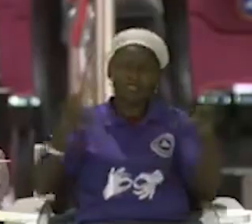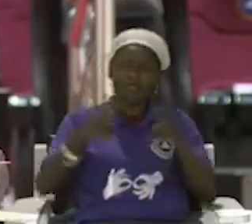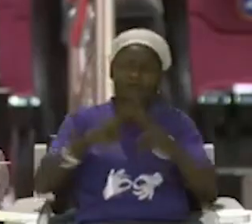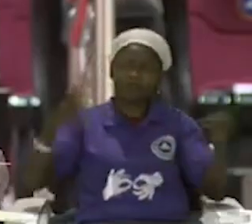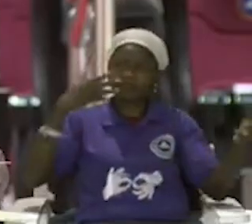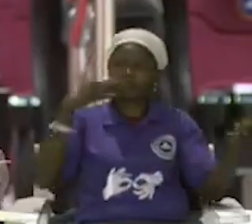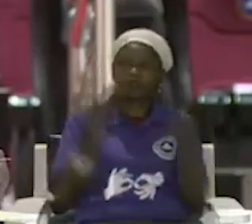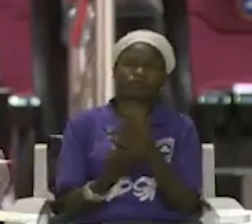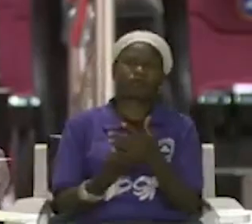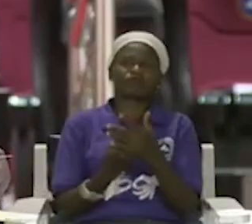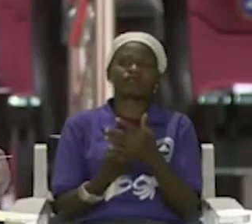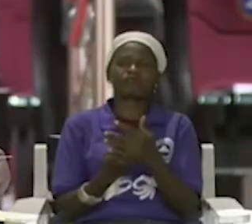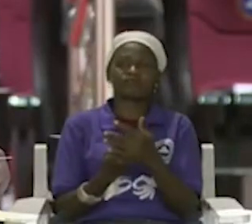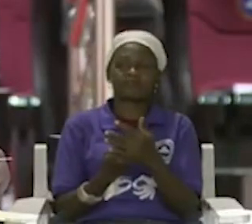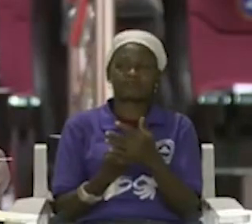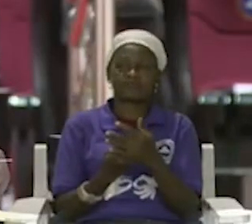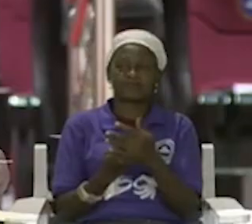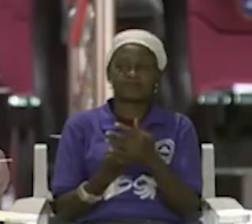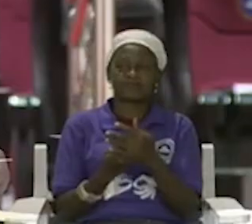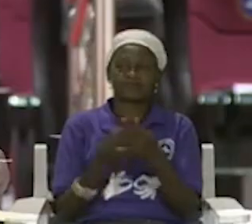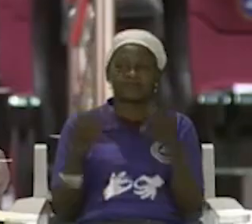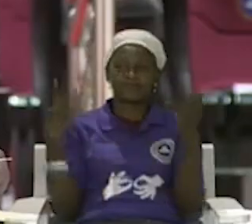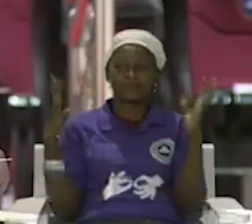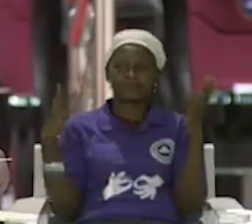Very, very good.